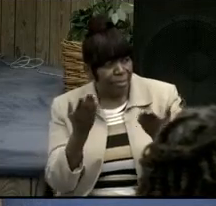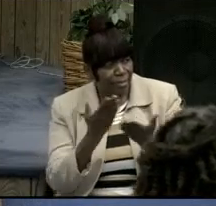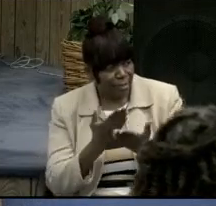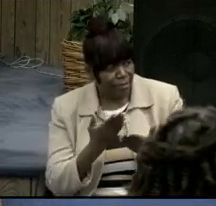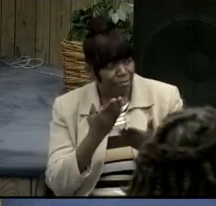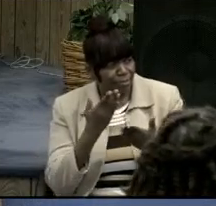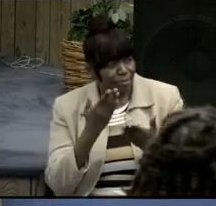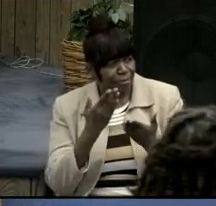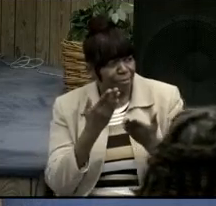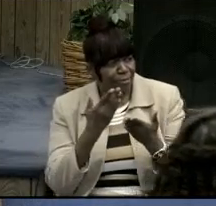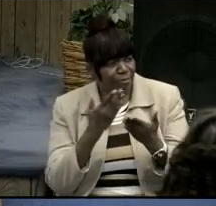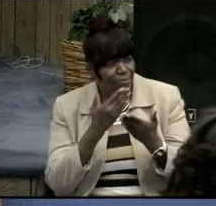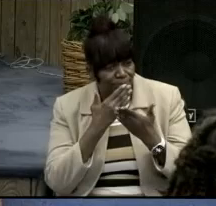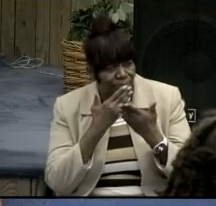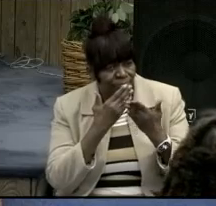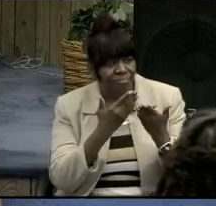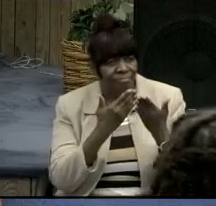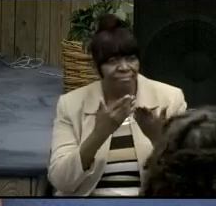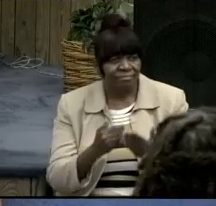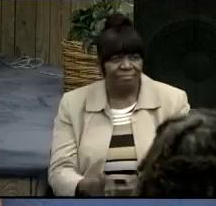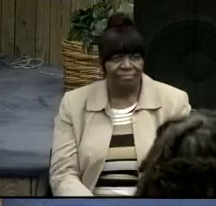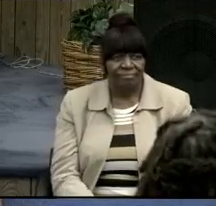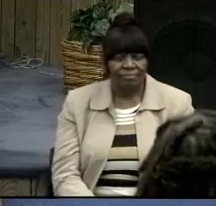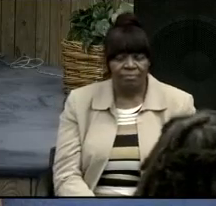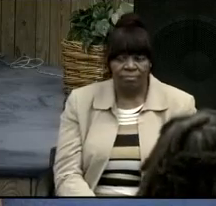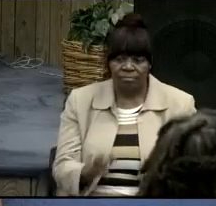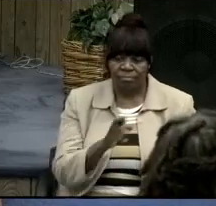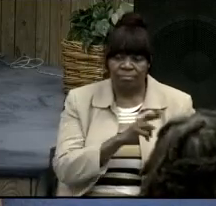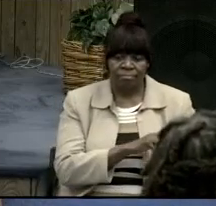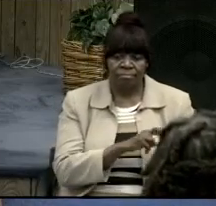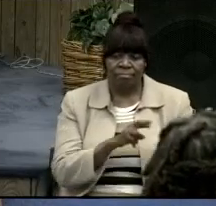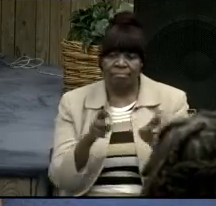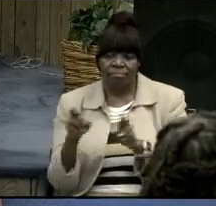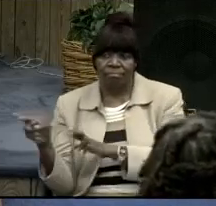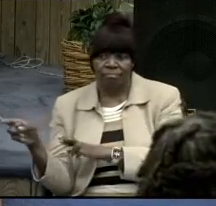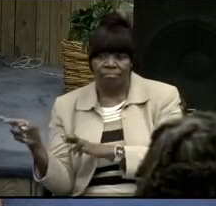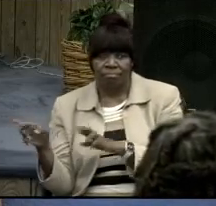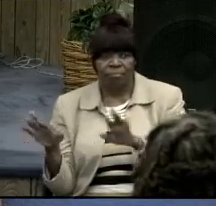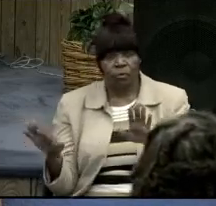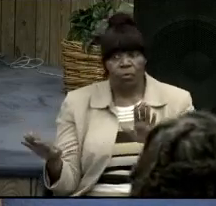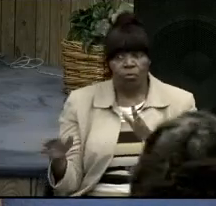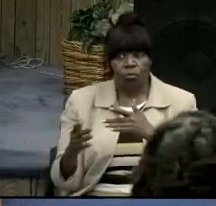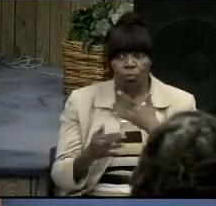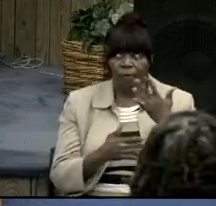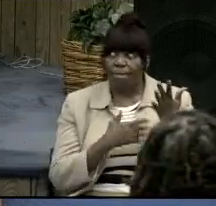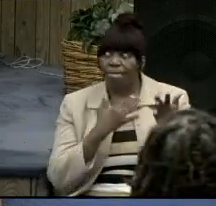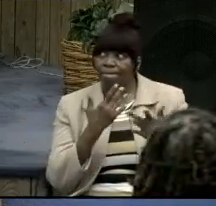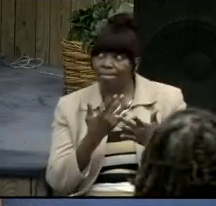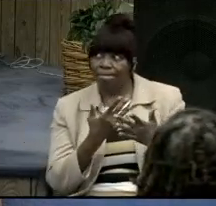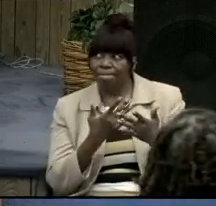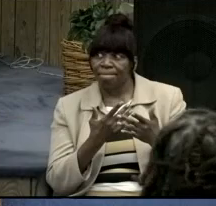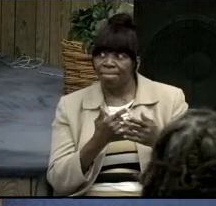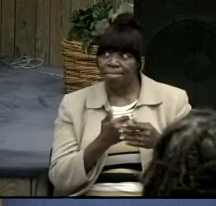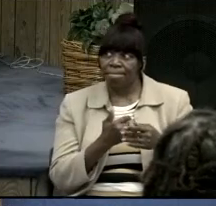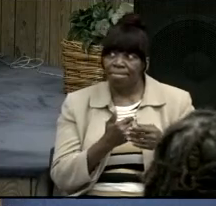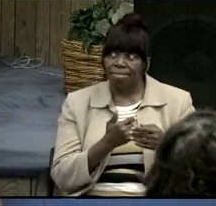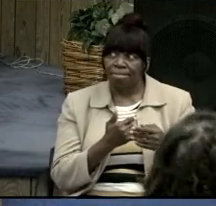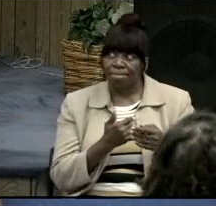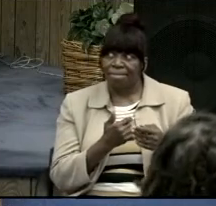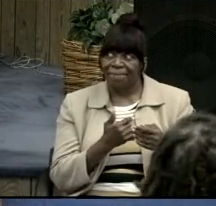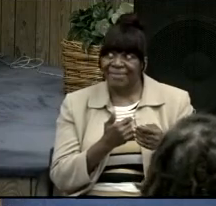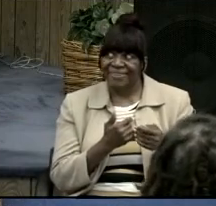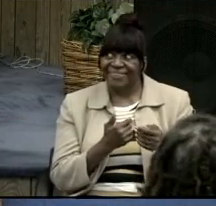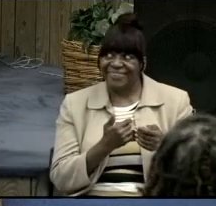Praise the Lord. Praise the Lord. Amen. All right, y'all ready? I don't see nobody. Oh, wait on the head elder. I'm waiting on you.